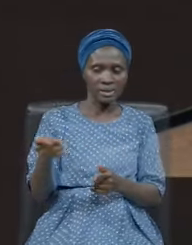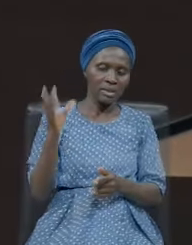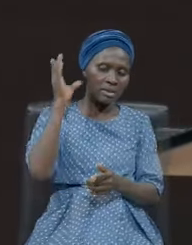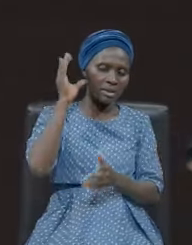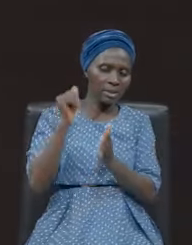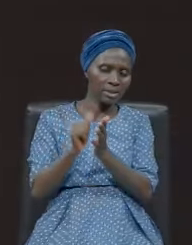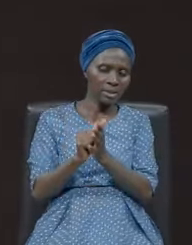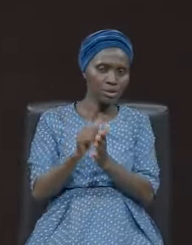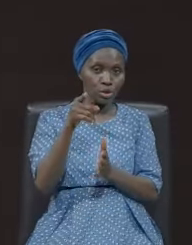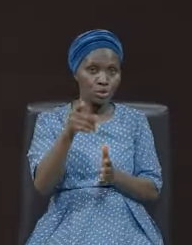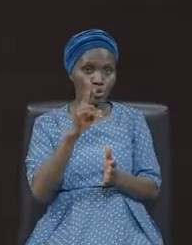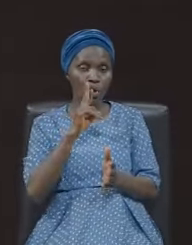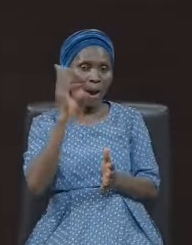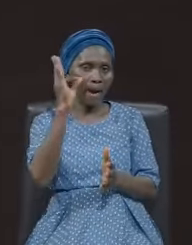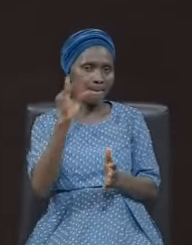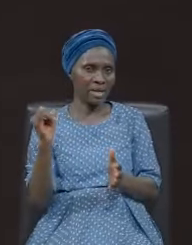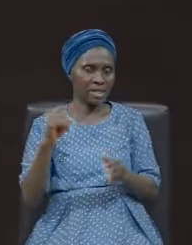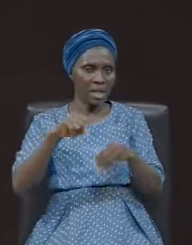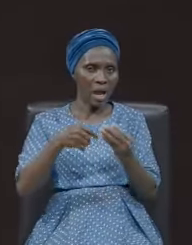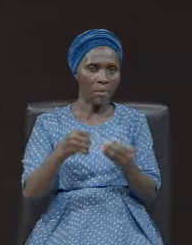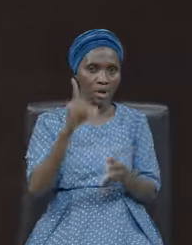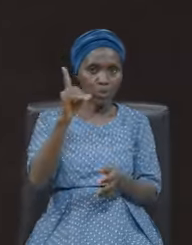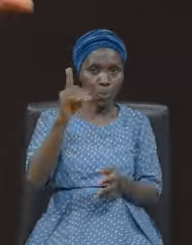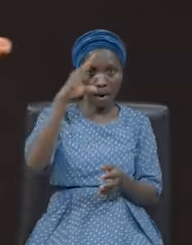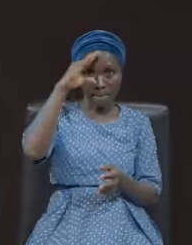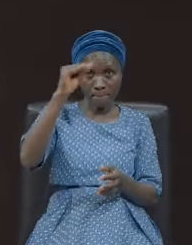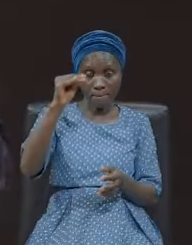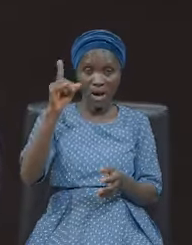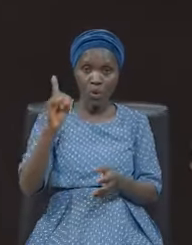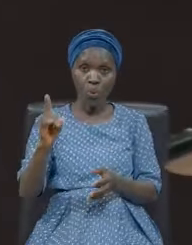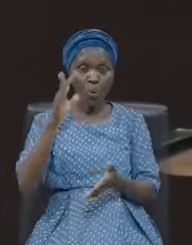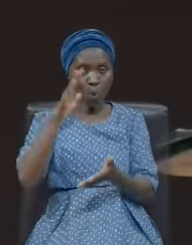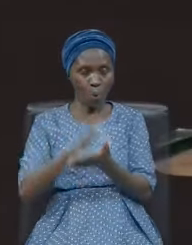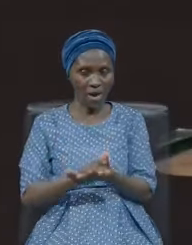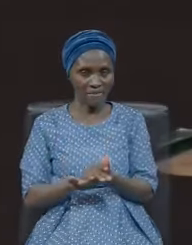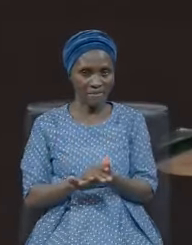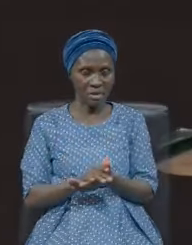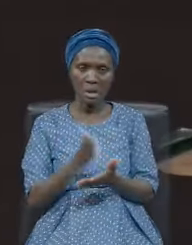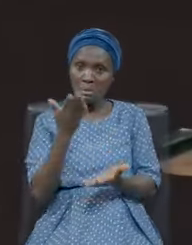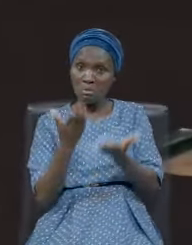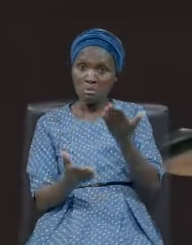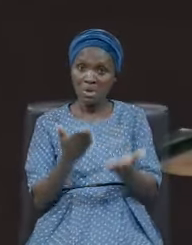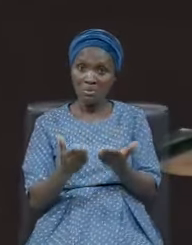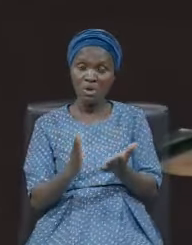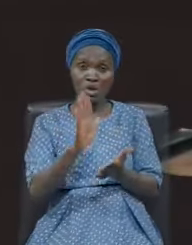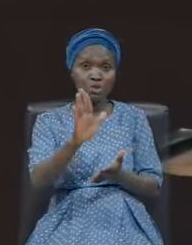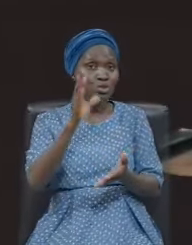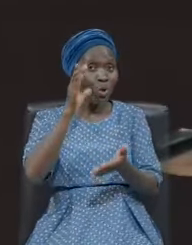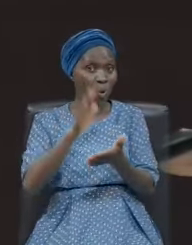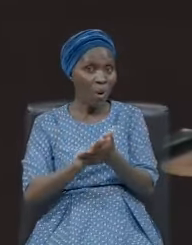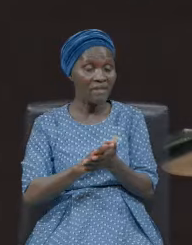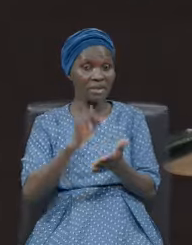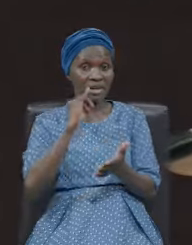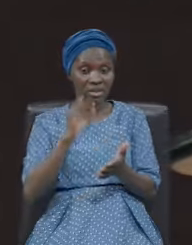preaching one man, one wife. And maybe your wife is still on her way to